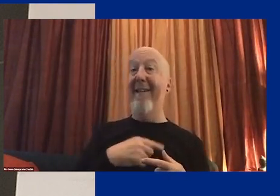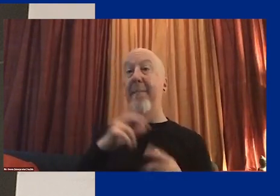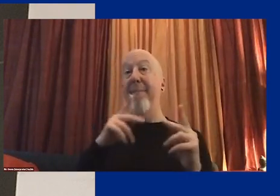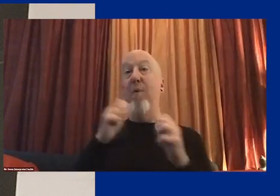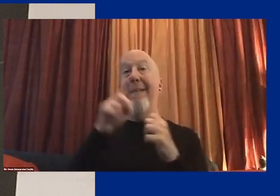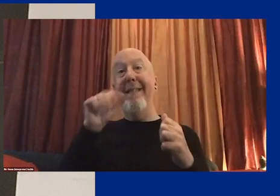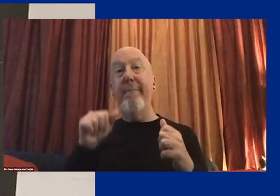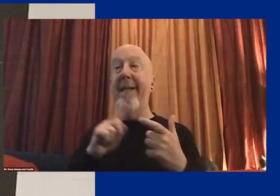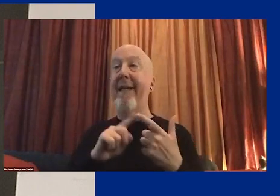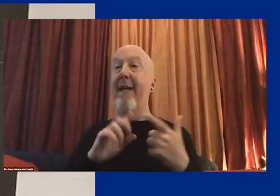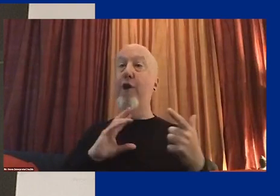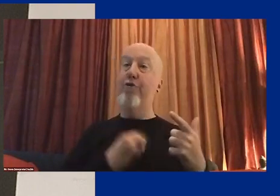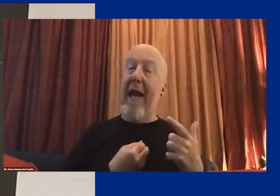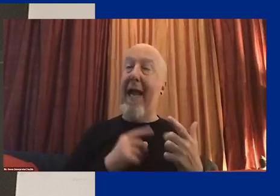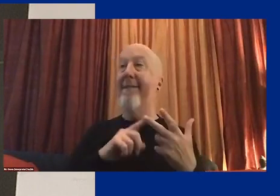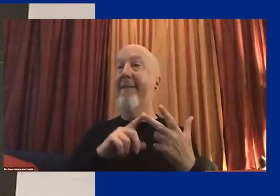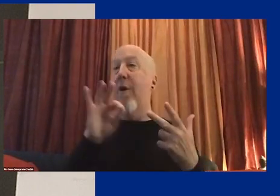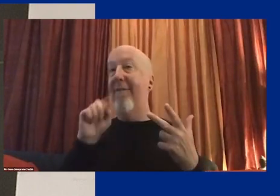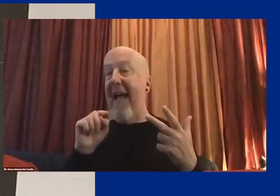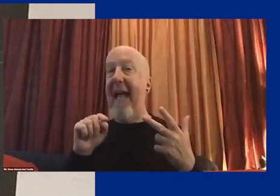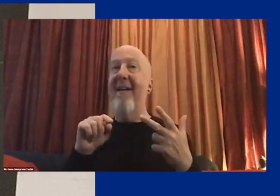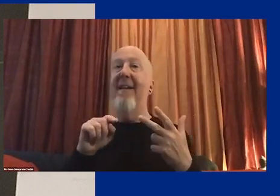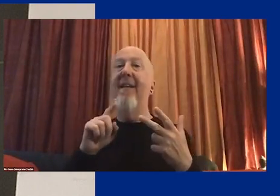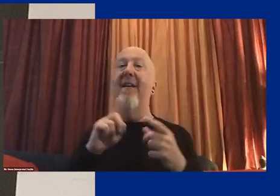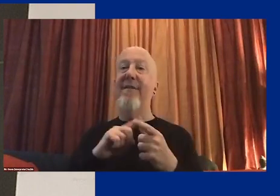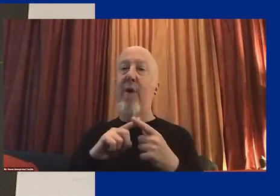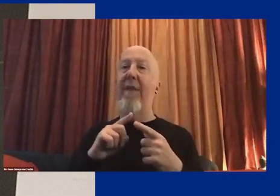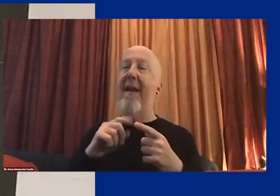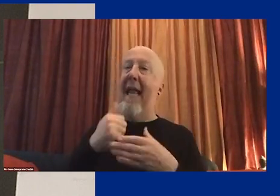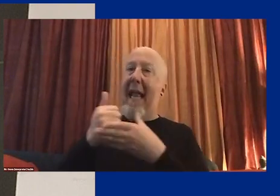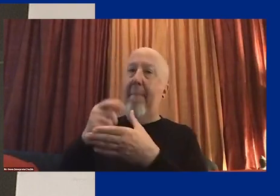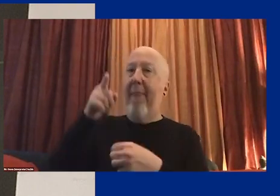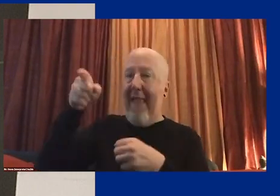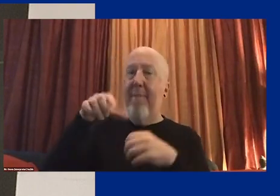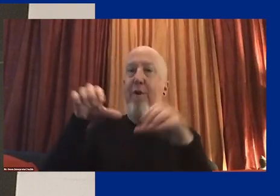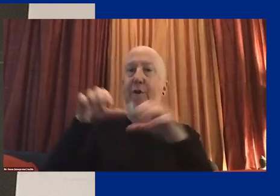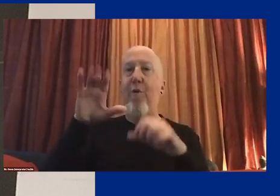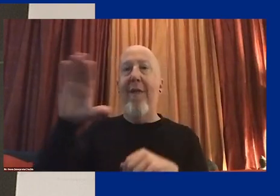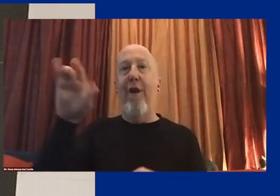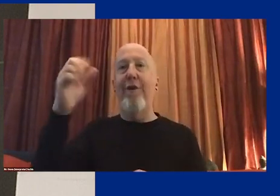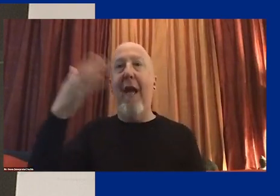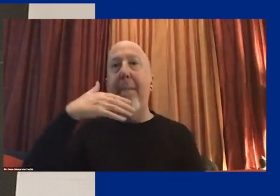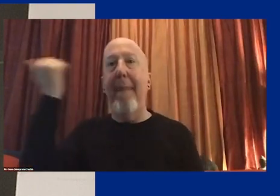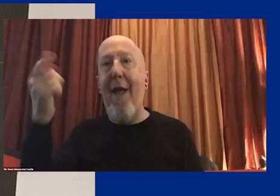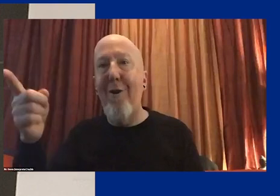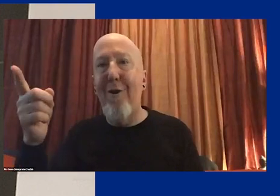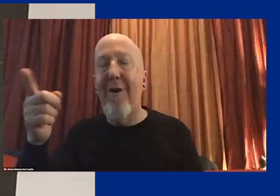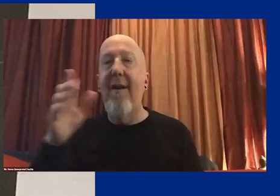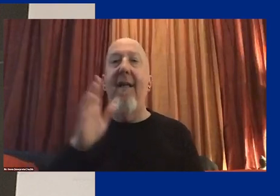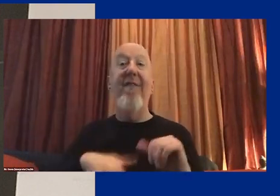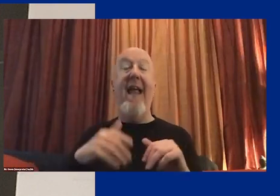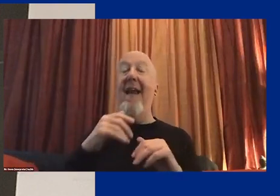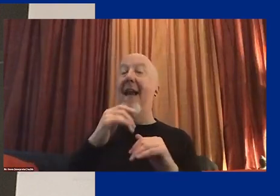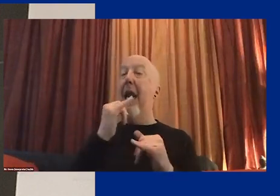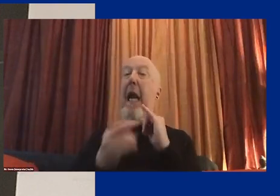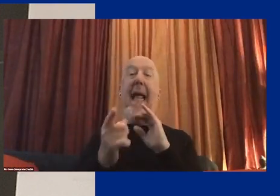of helpful and useful resources in how to do their jobs better, rather than as last-minute hassles